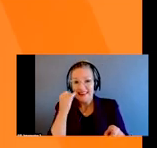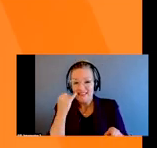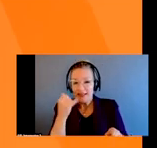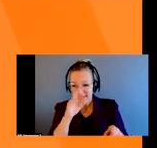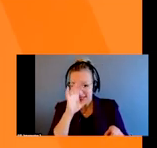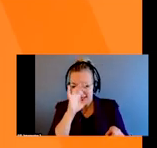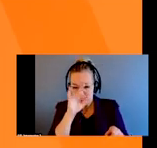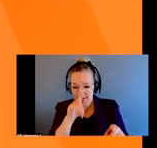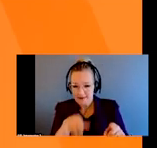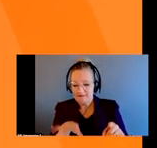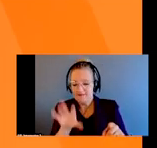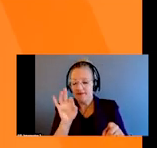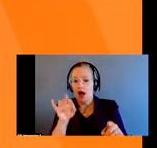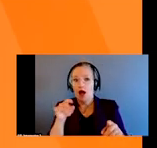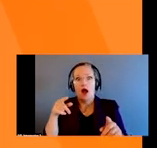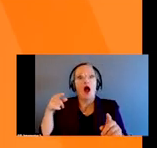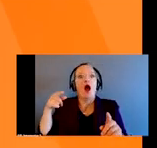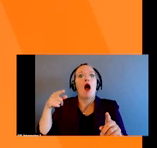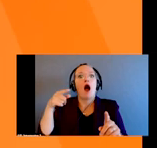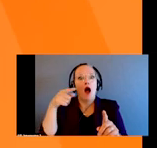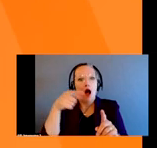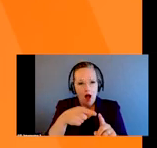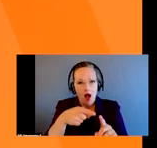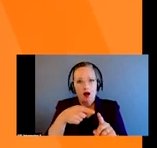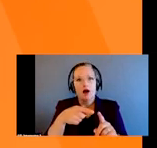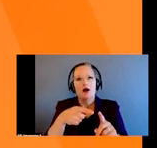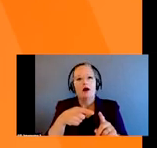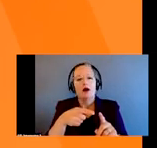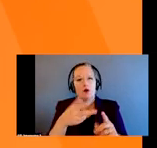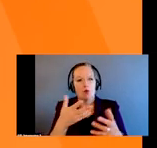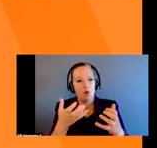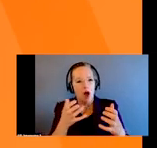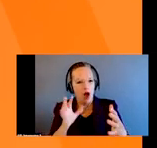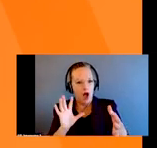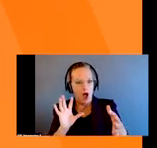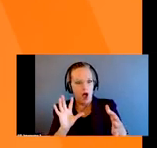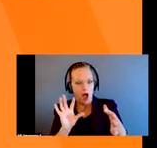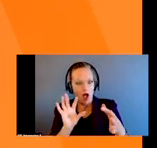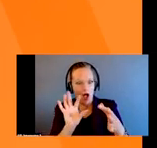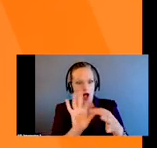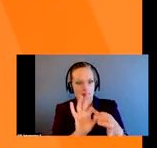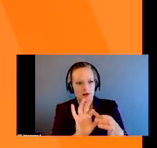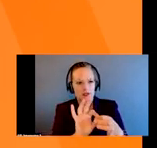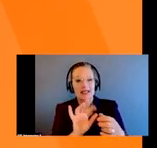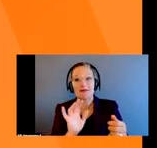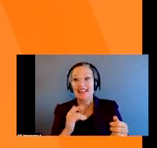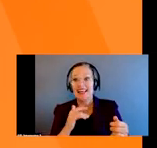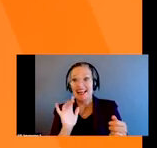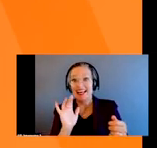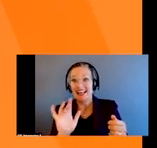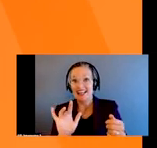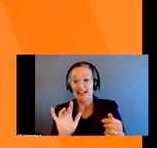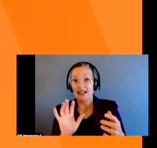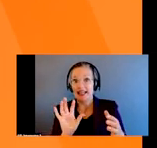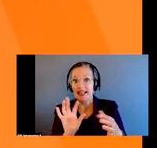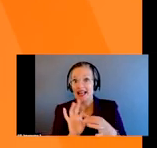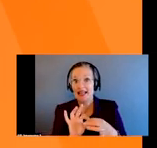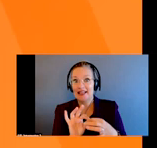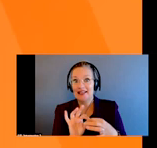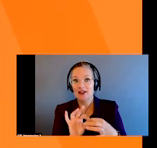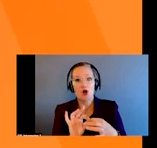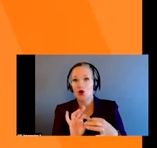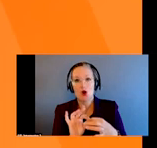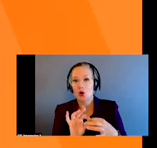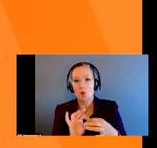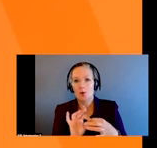I really want to connect with, rather than hitting that connect button, I'm going to hit more and I'm going to hit follow.